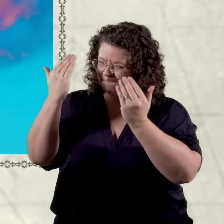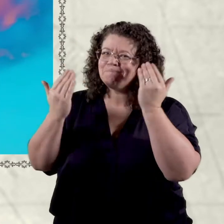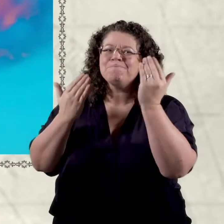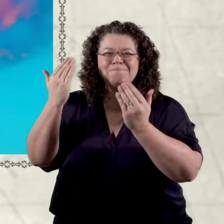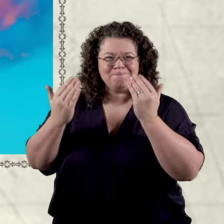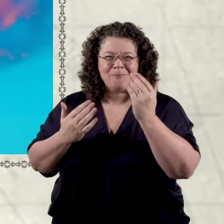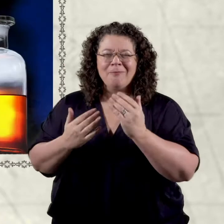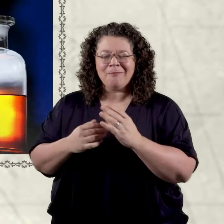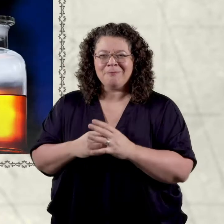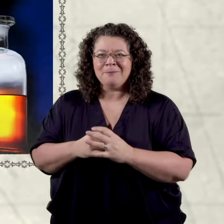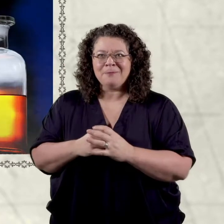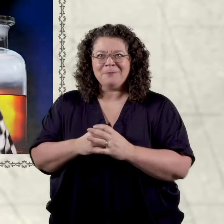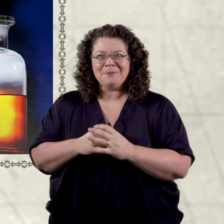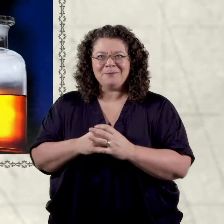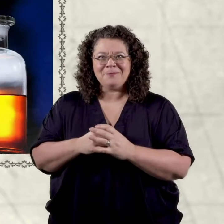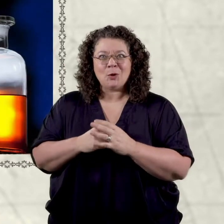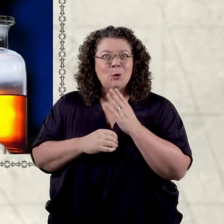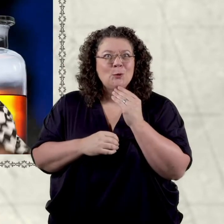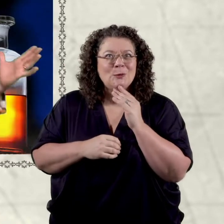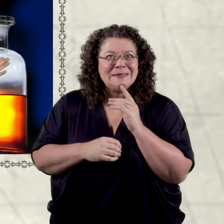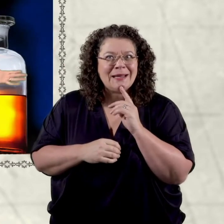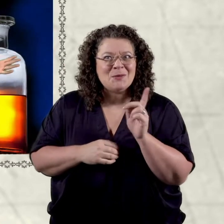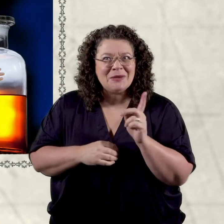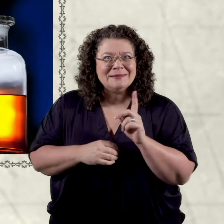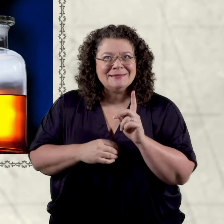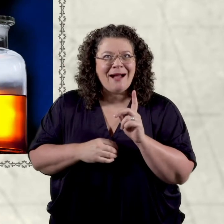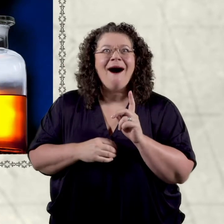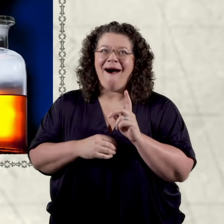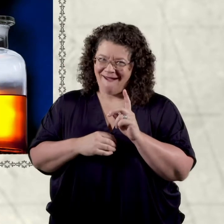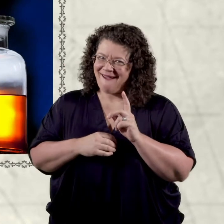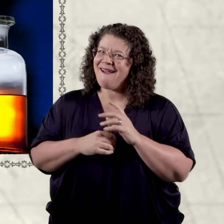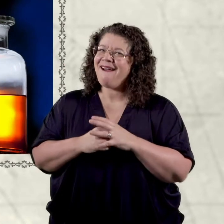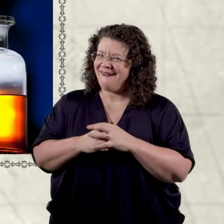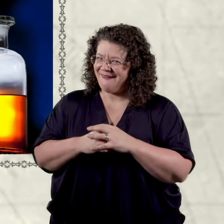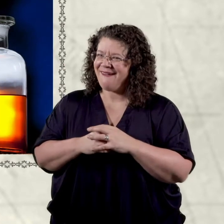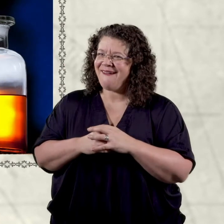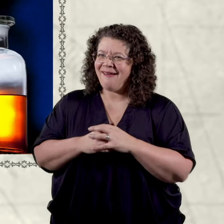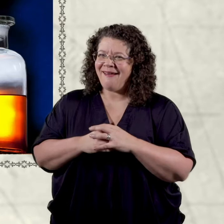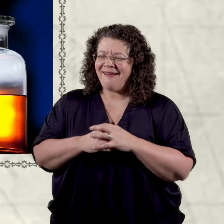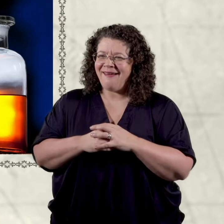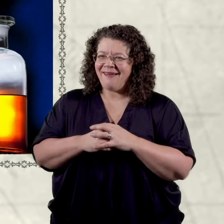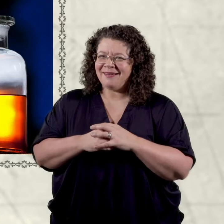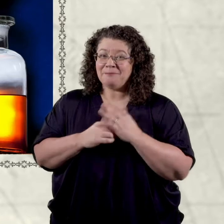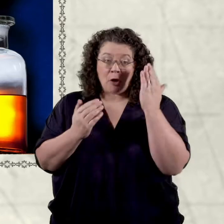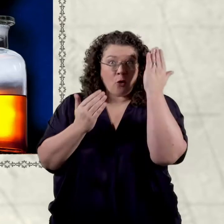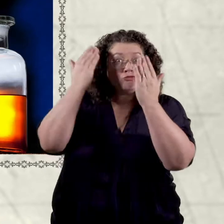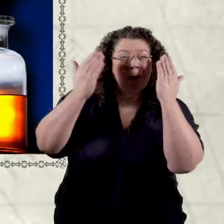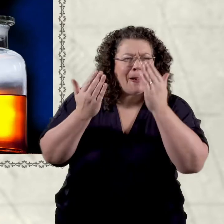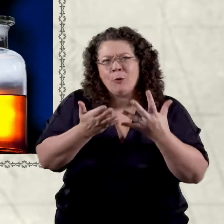Dreams, yeah. Using these, and would collect them in the